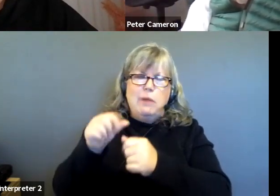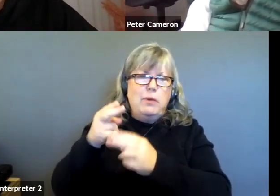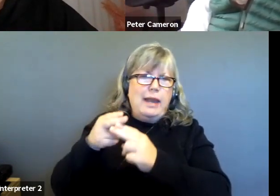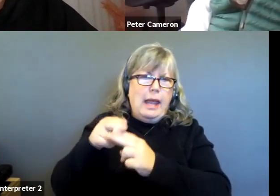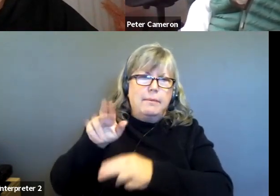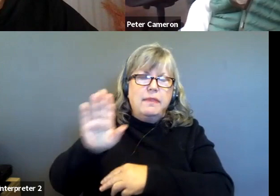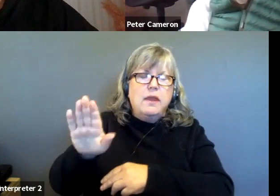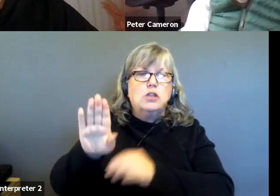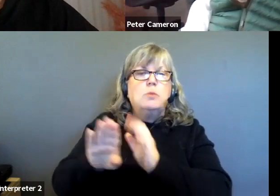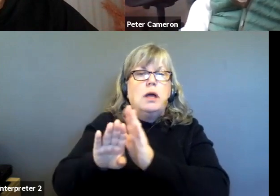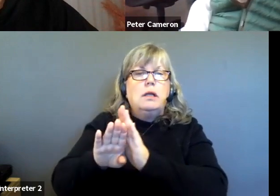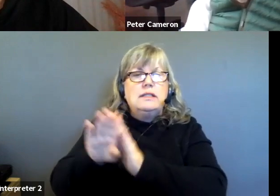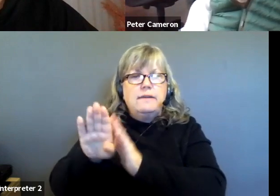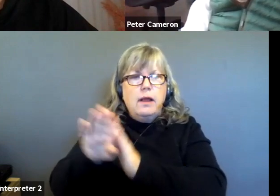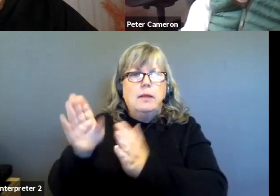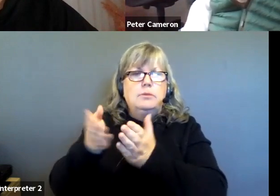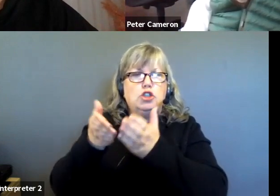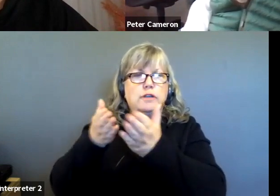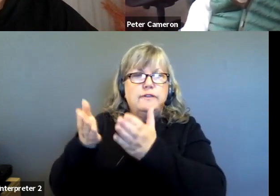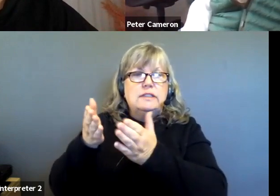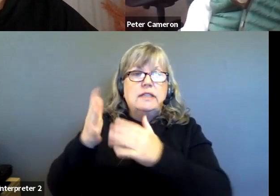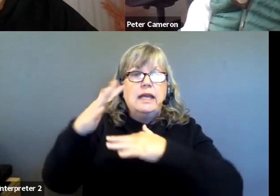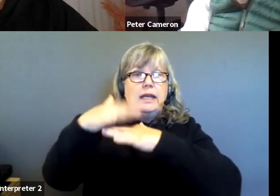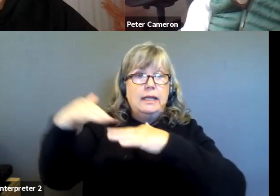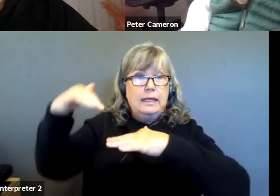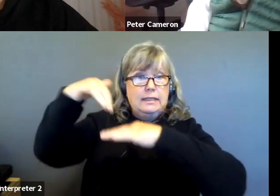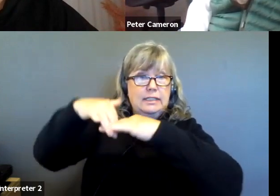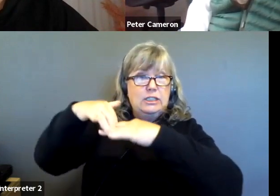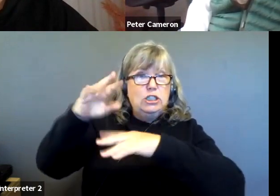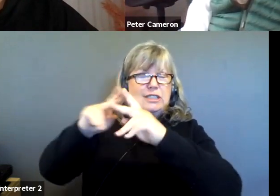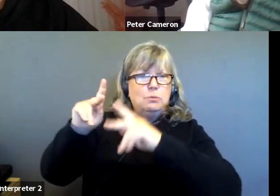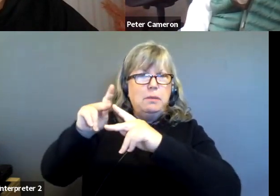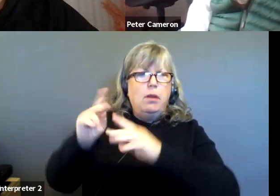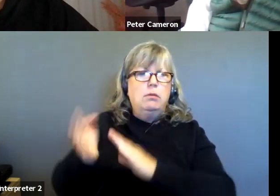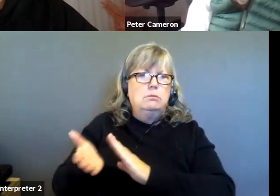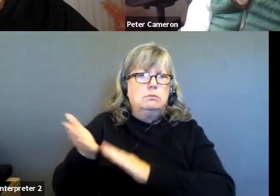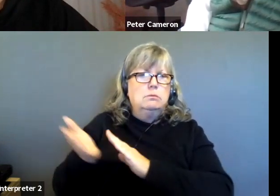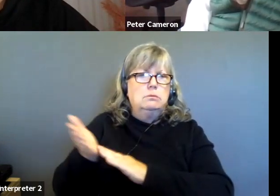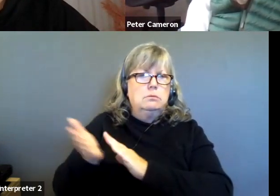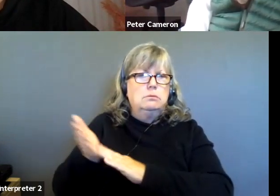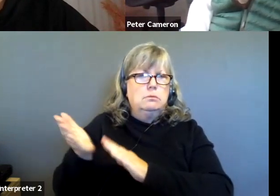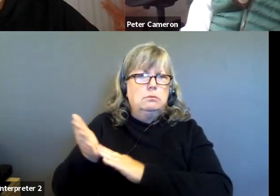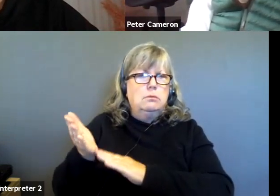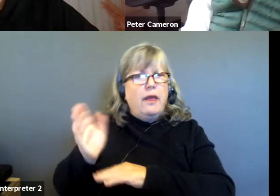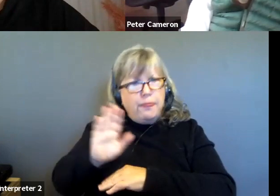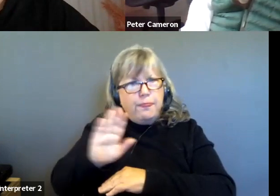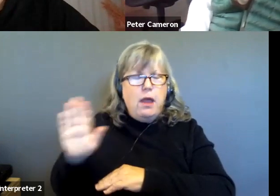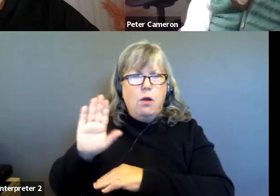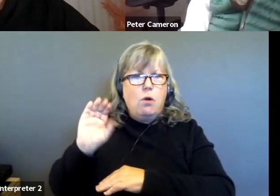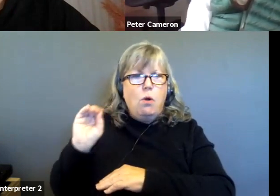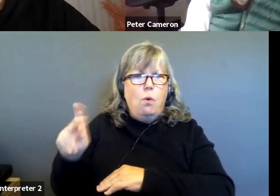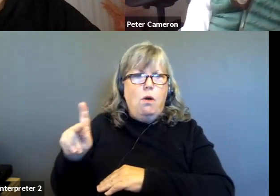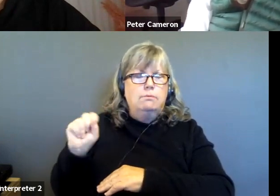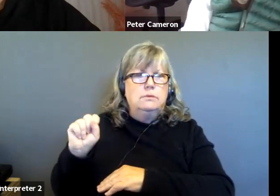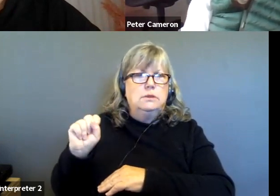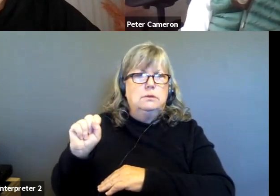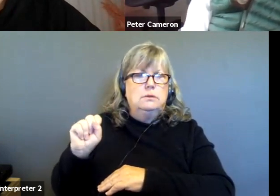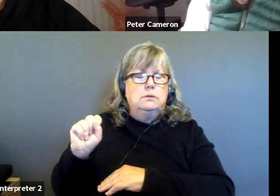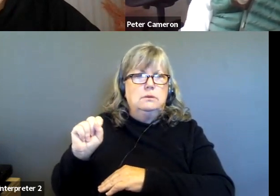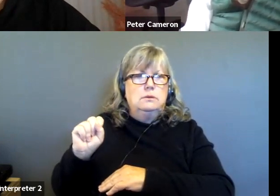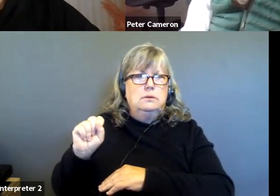and Indigenous people are also in control of several of their co-ops that